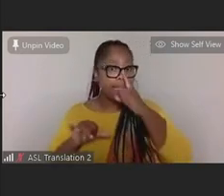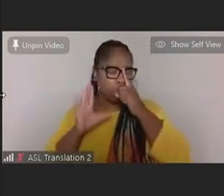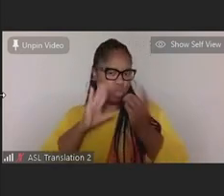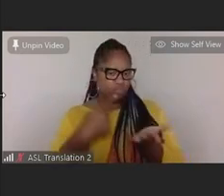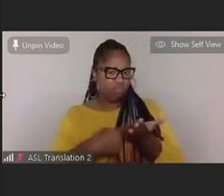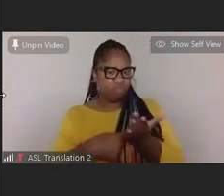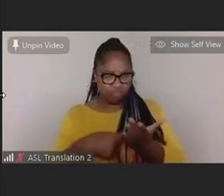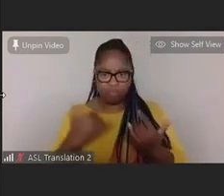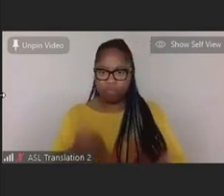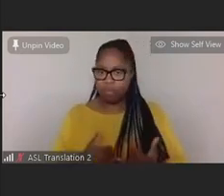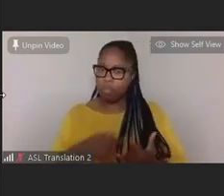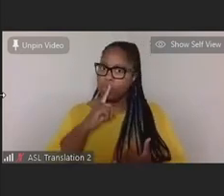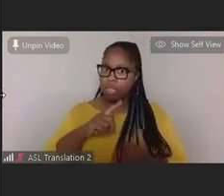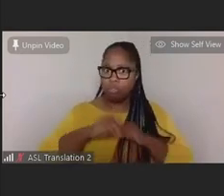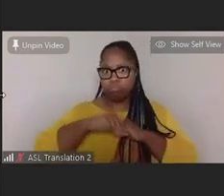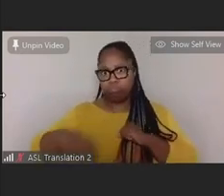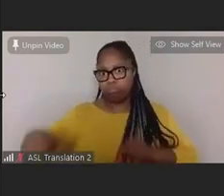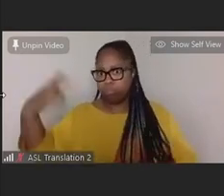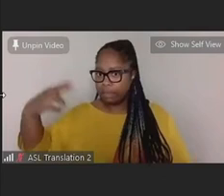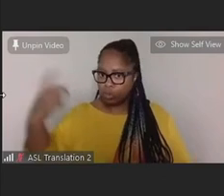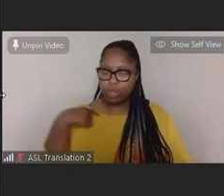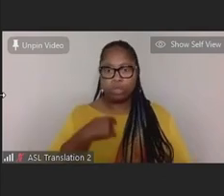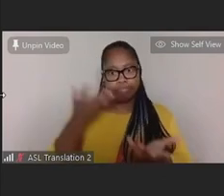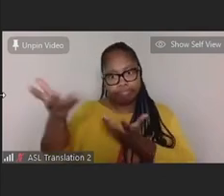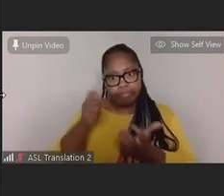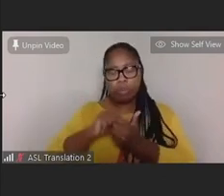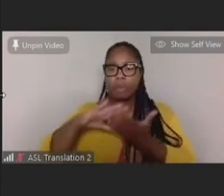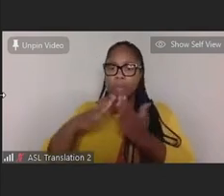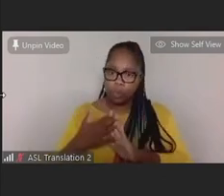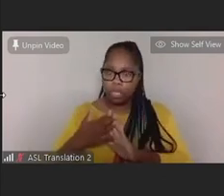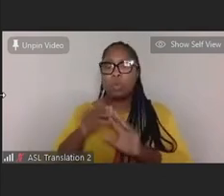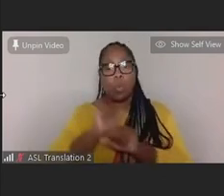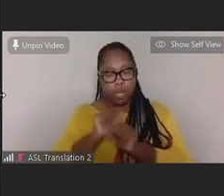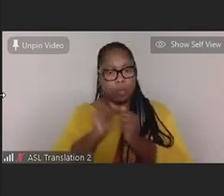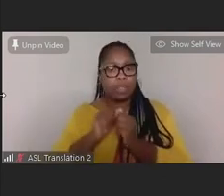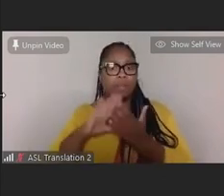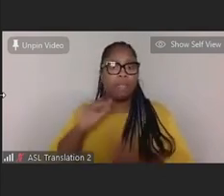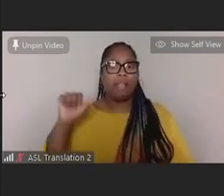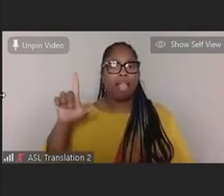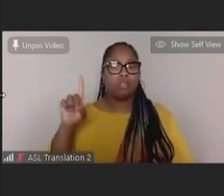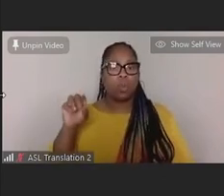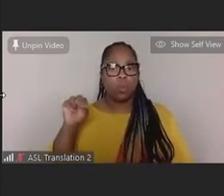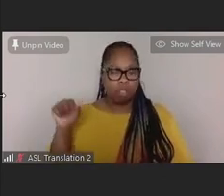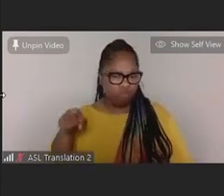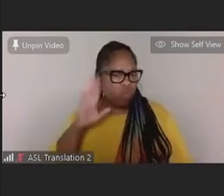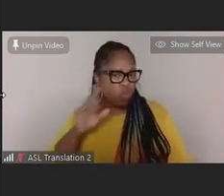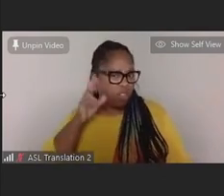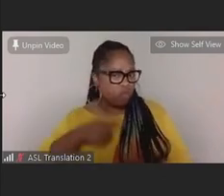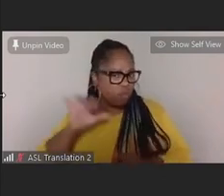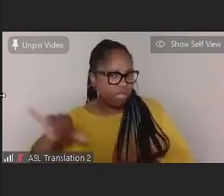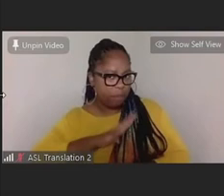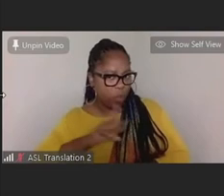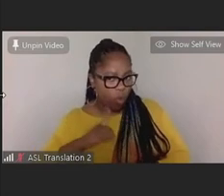you, is a long history that we've been working with the community. We've been working with the community in Aldona, who you're gonna hear from, and the community board,